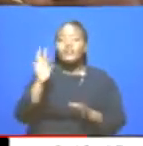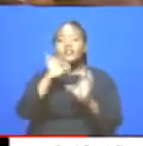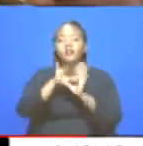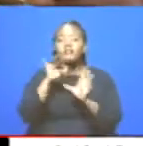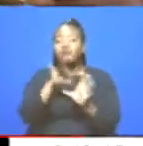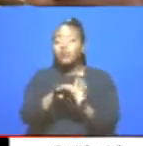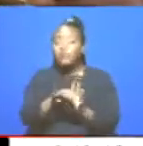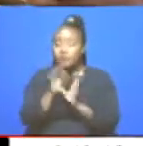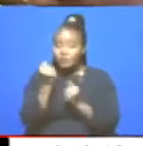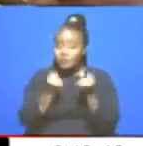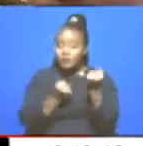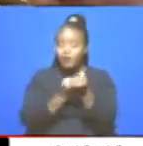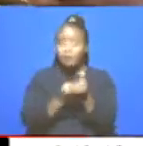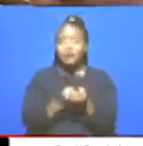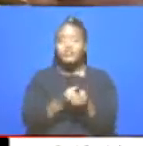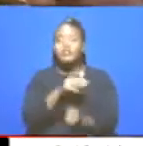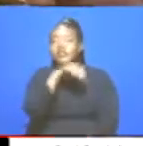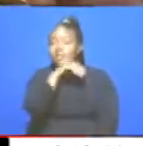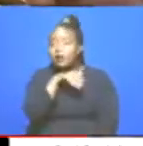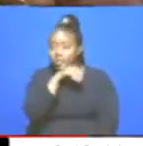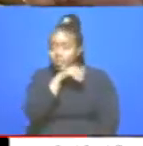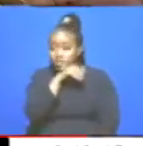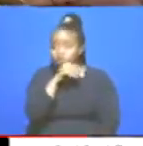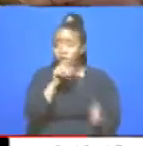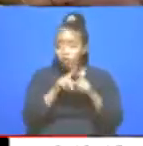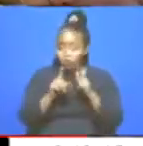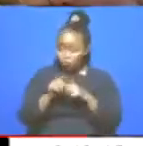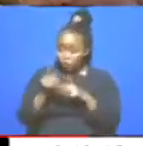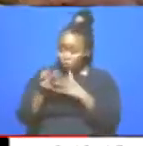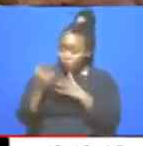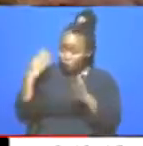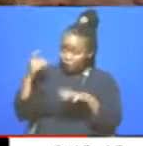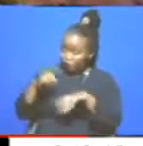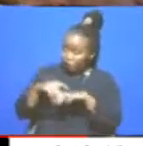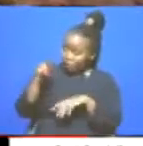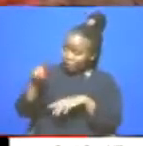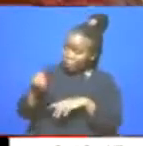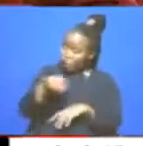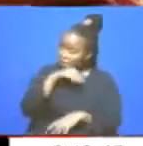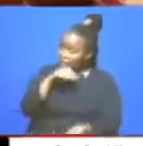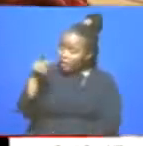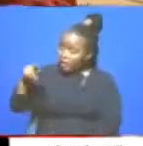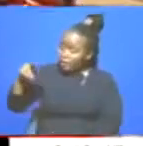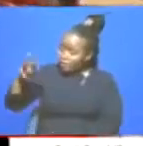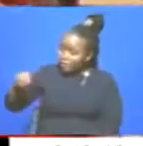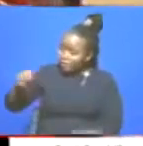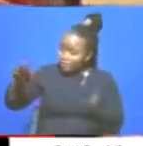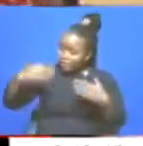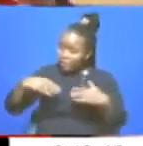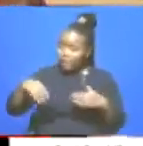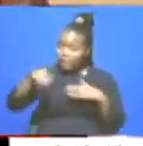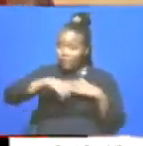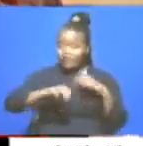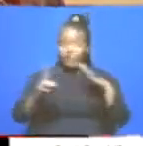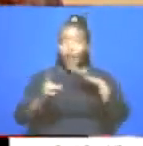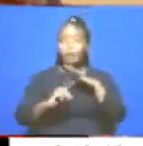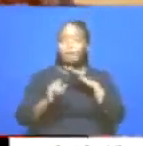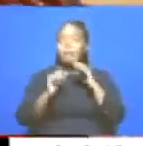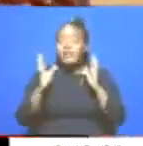bila shaka umetupatia wizara wakati ulikuwa prime minister, na leo ukikuwa president,